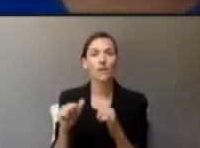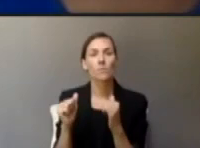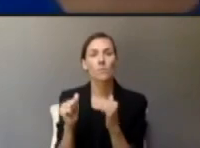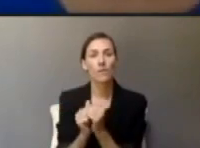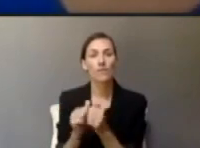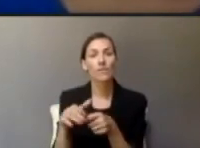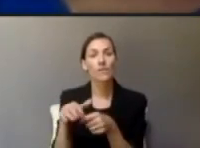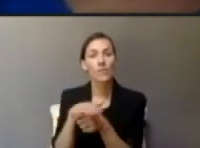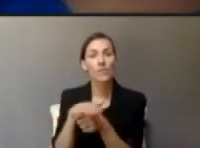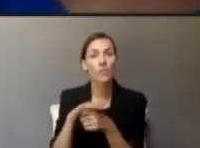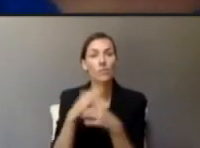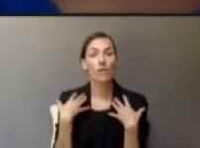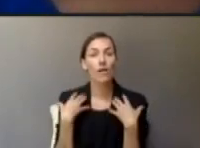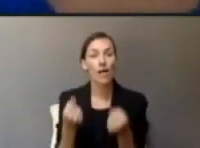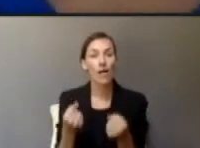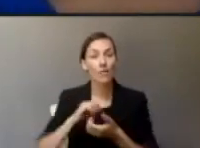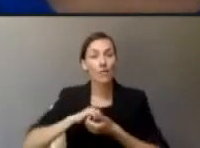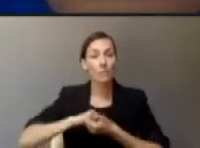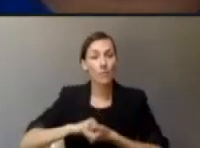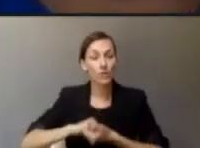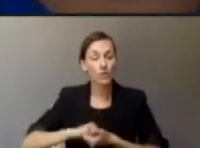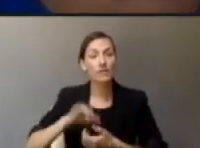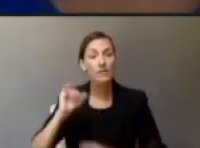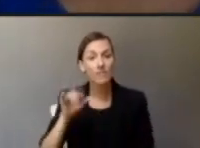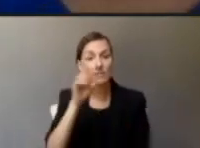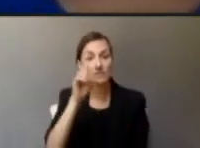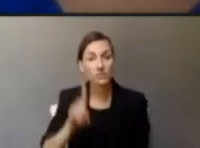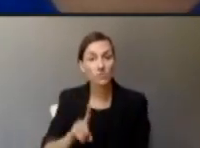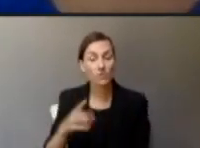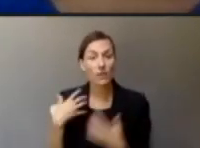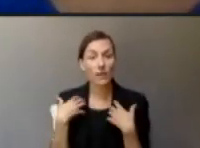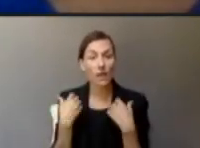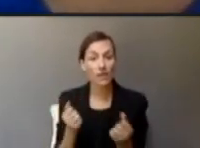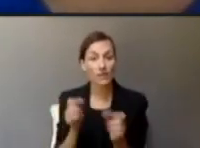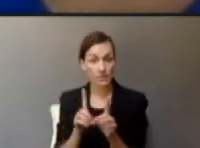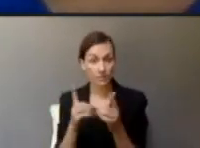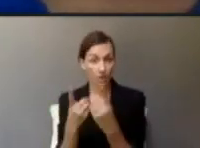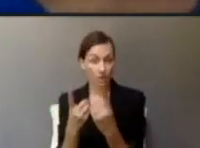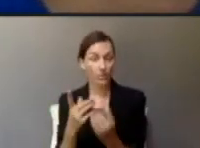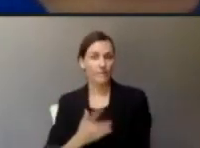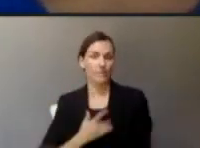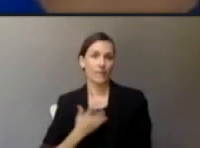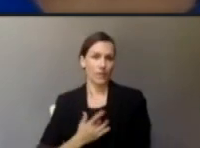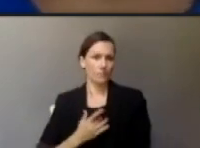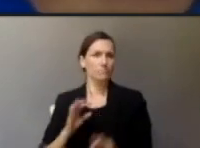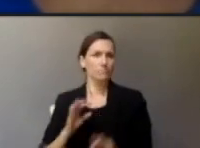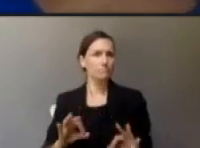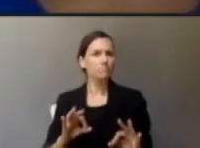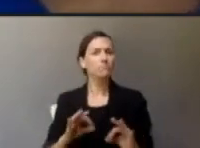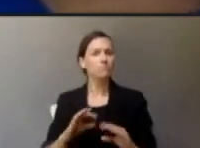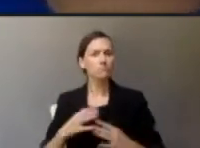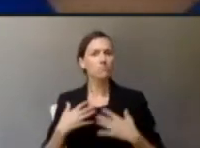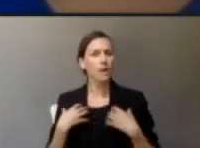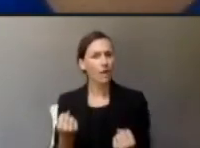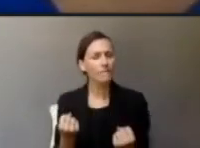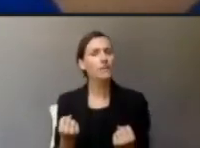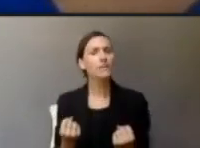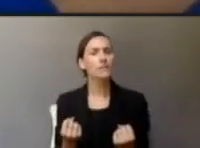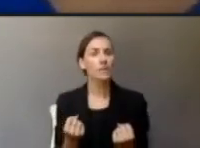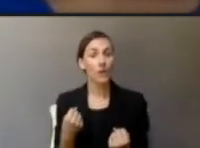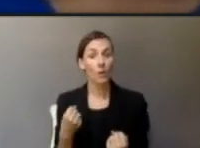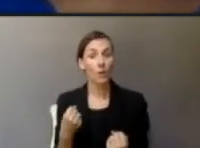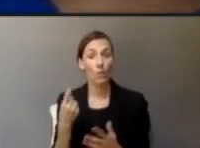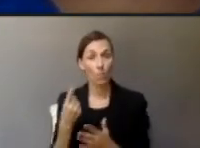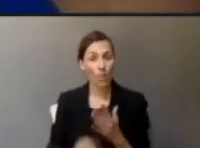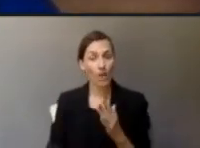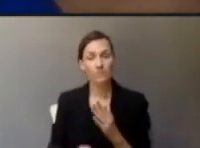local health partner, which is the City of Detroit Health Department. And so we feel very good and confident about what we are rolling